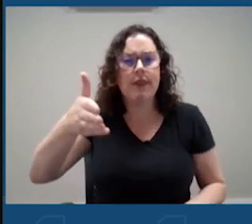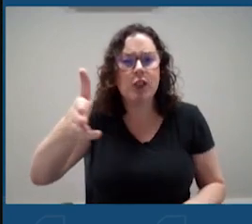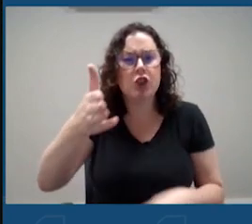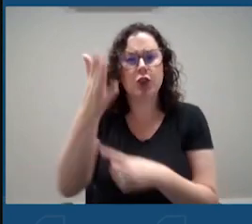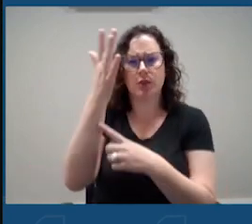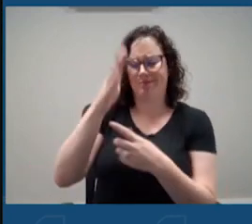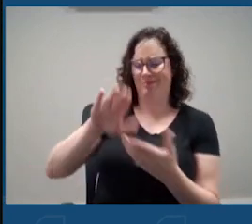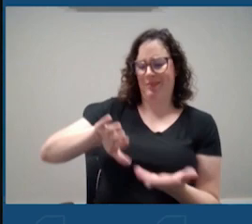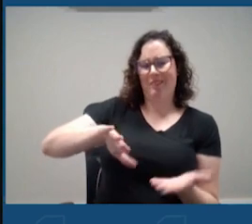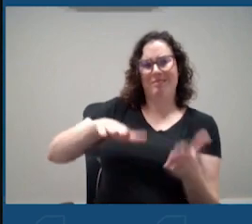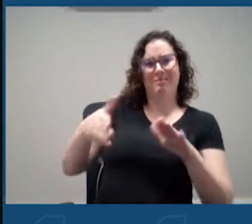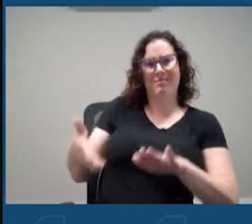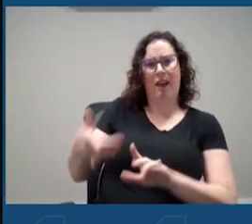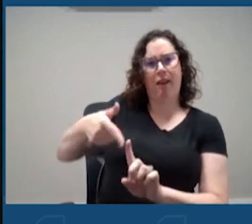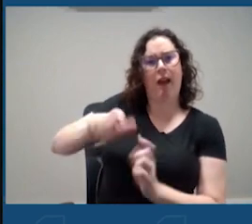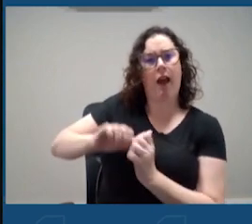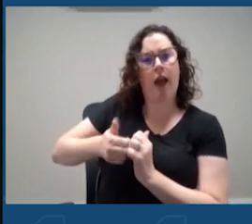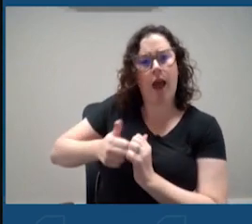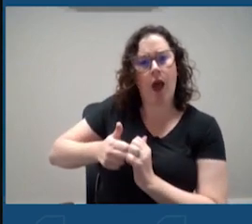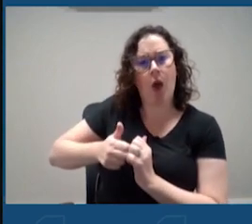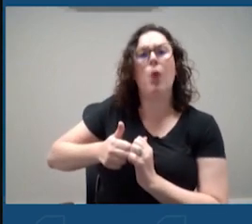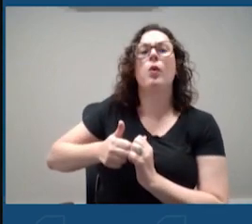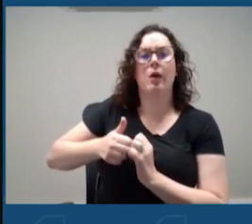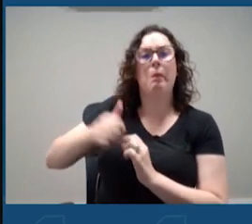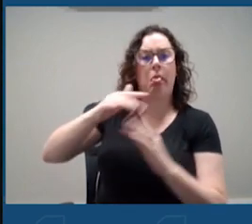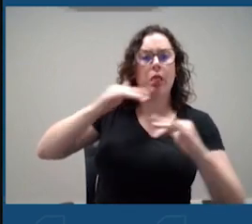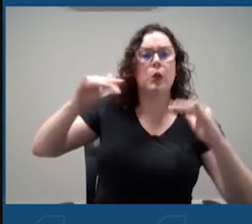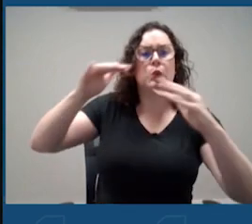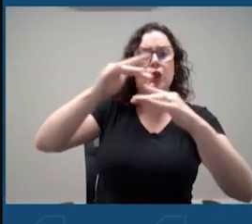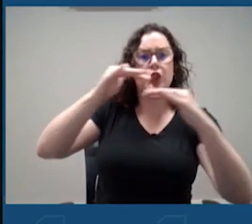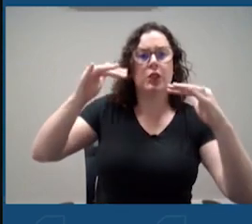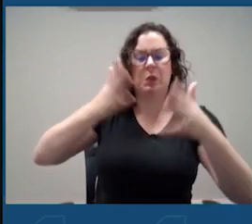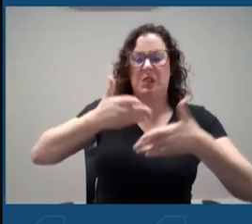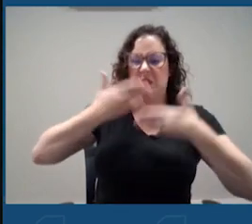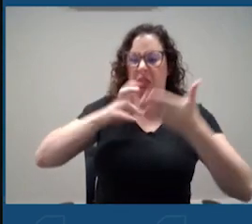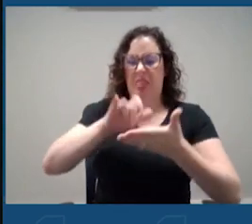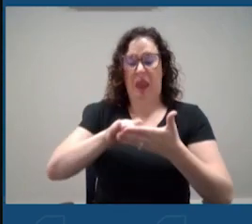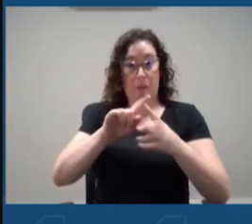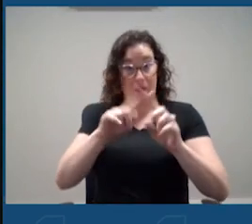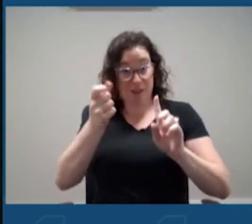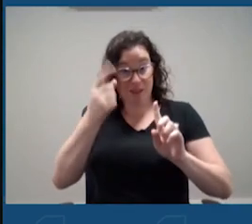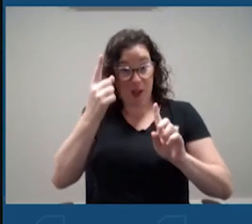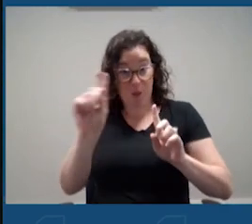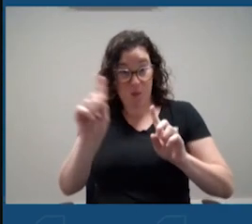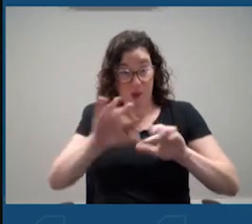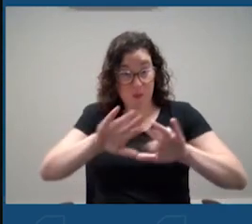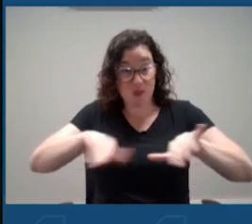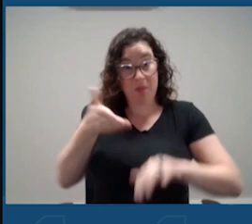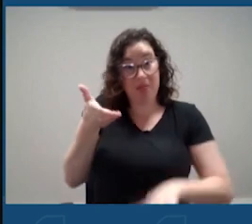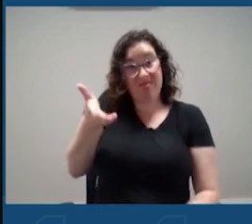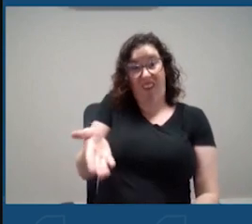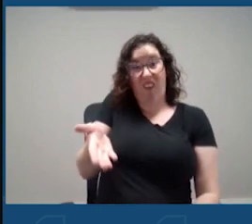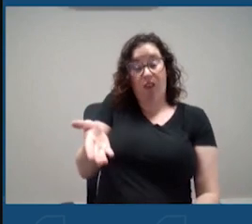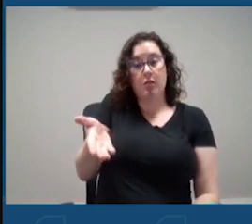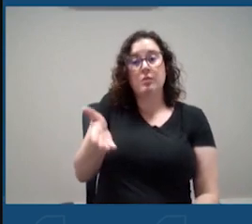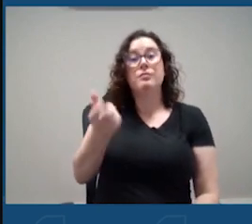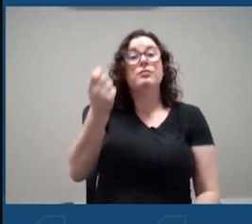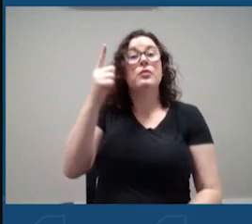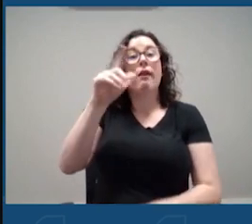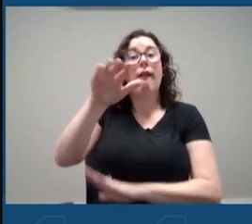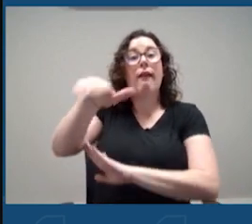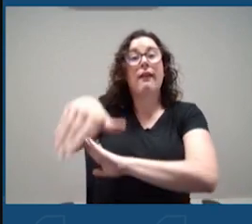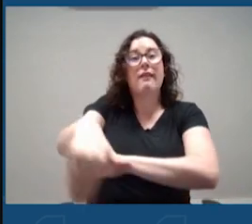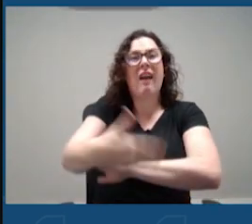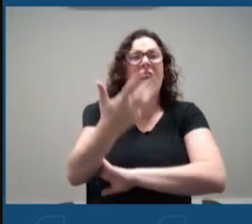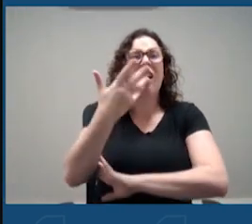so overpowering, and yet it was our place to swim. We went down there, and at night you could see, looked like molten